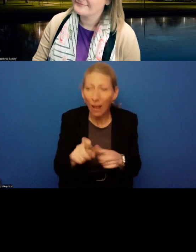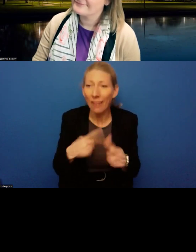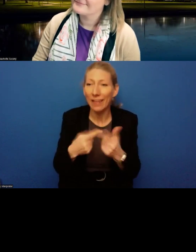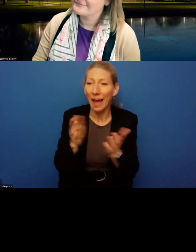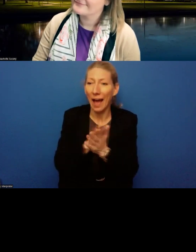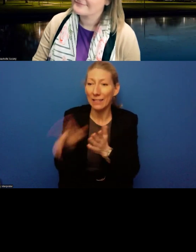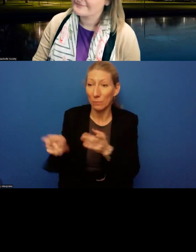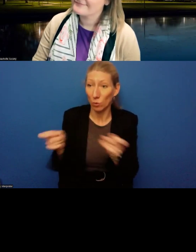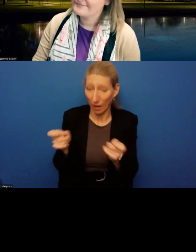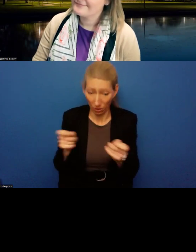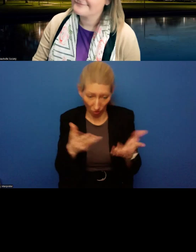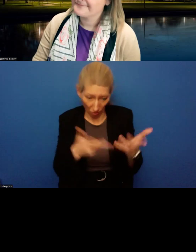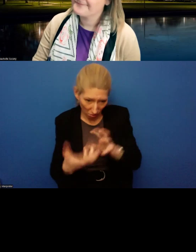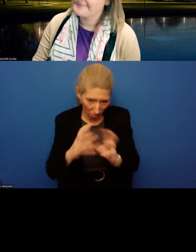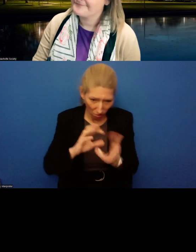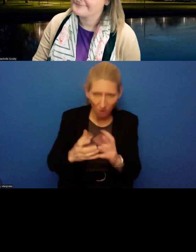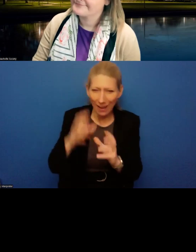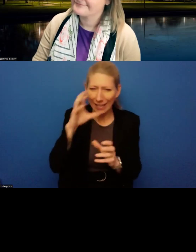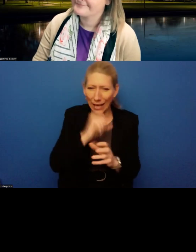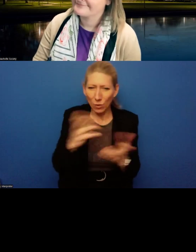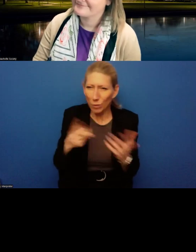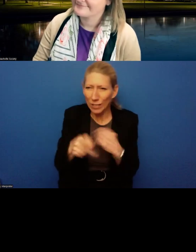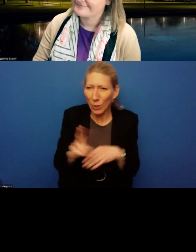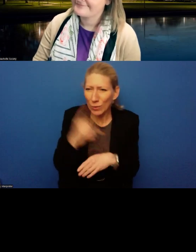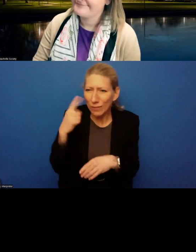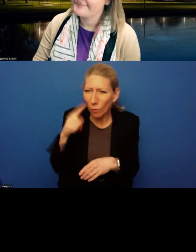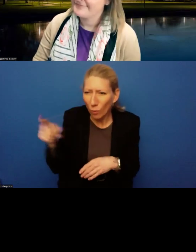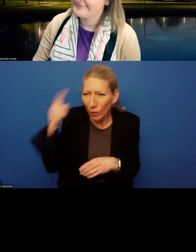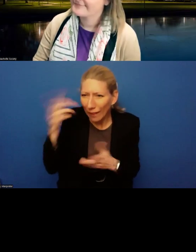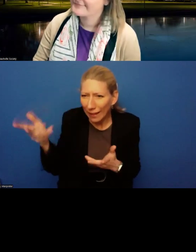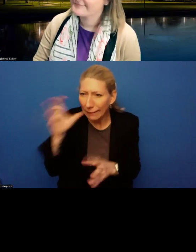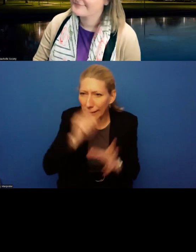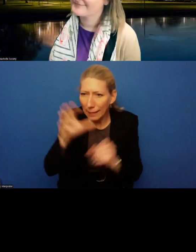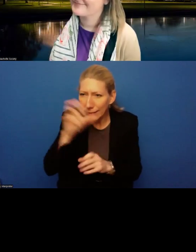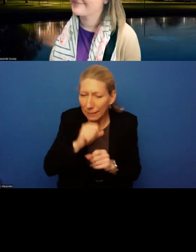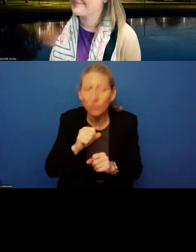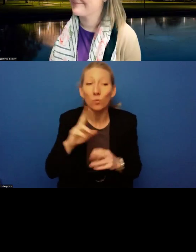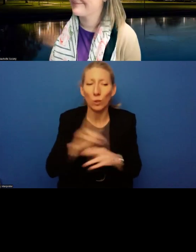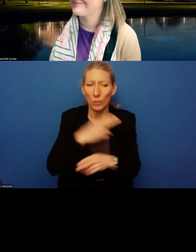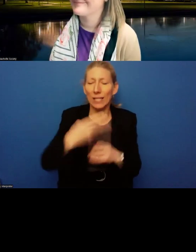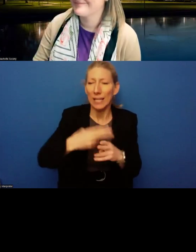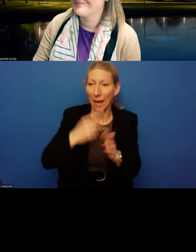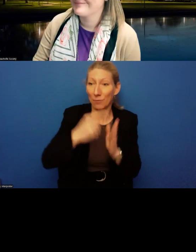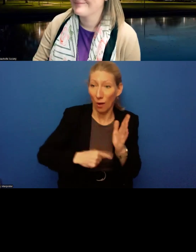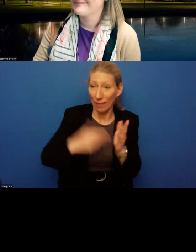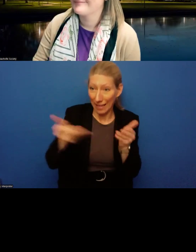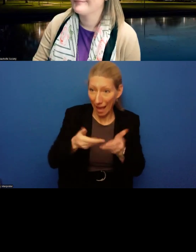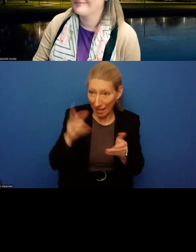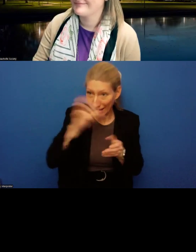model before taking a guess at what they were used for. We used the names on the guesses to give out more